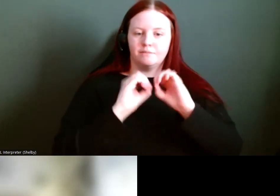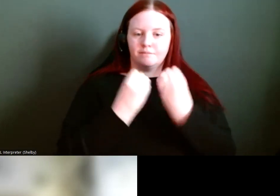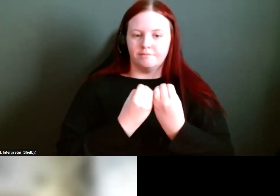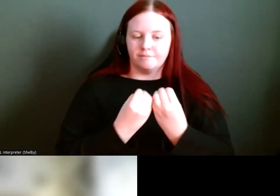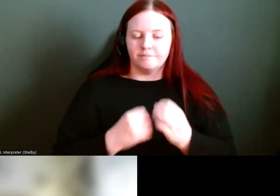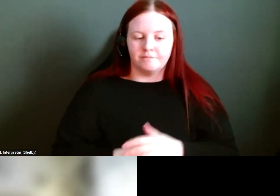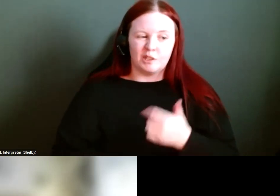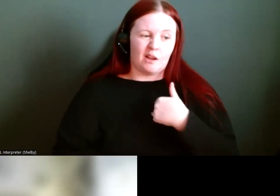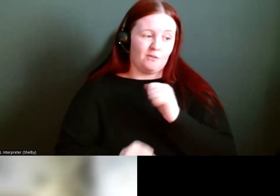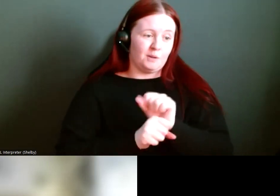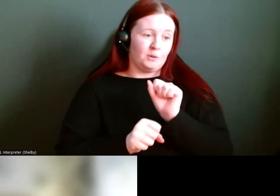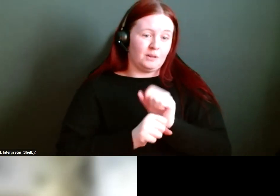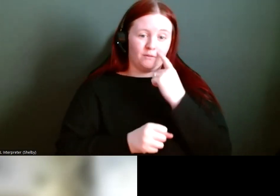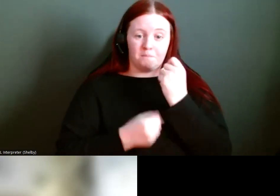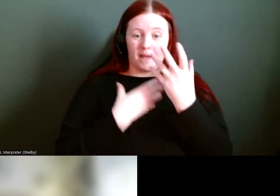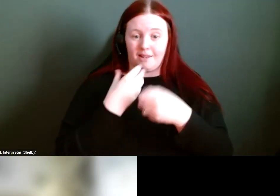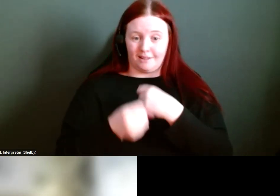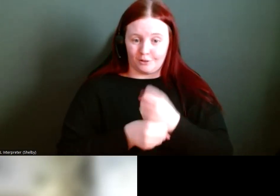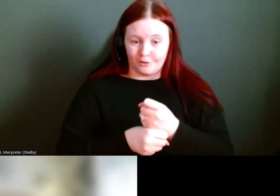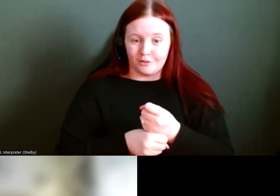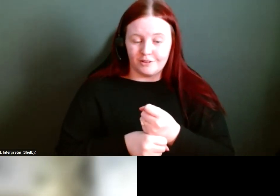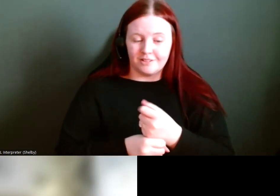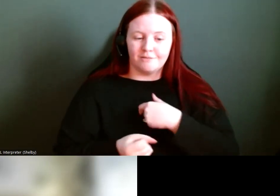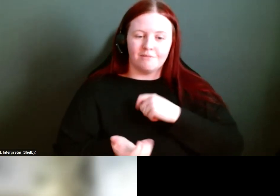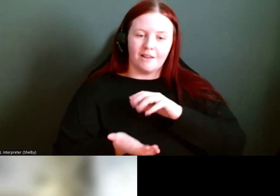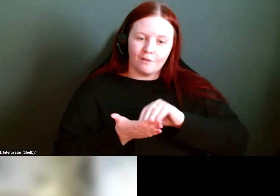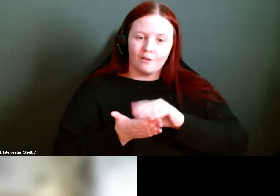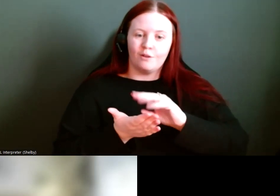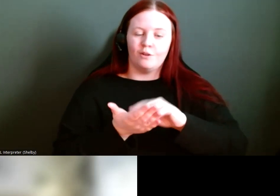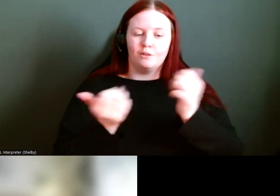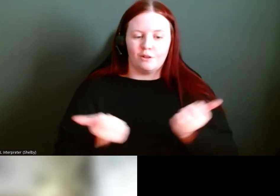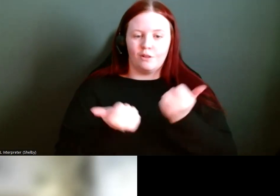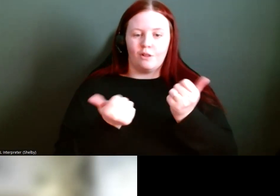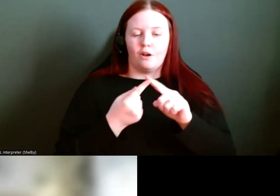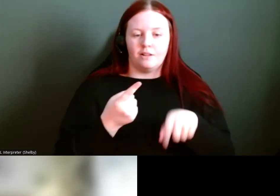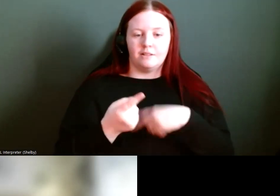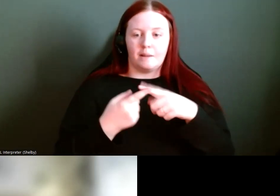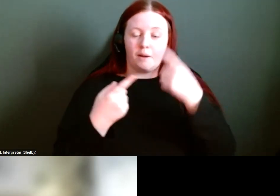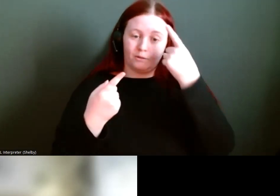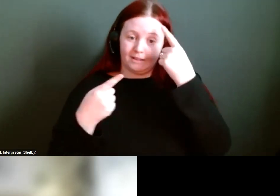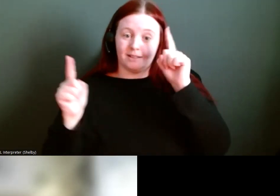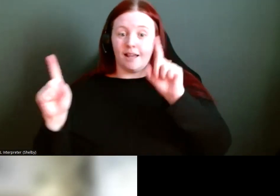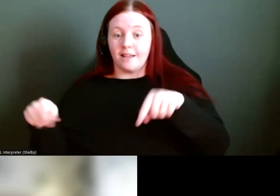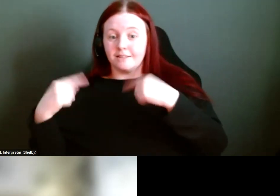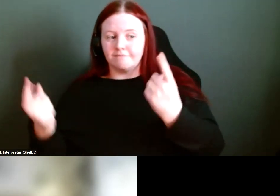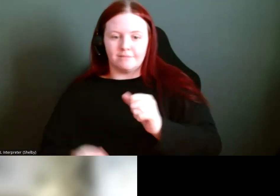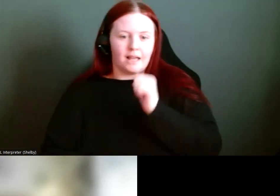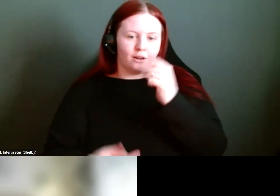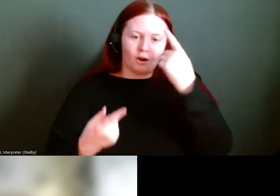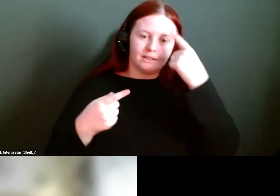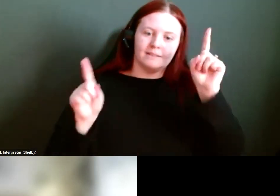this for years, I've learned a lot about what is working or isn't working at different types